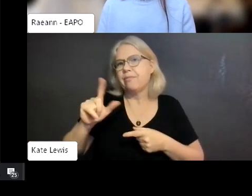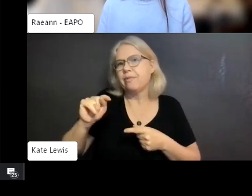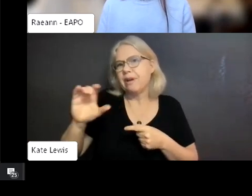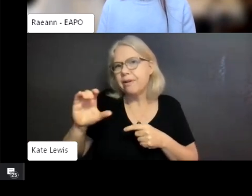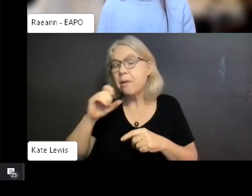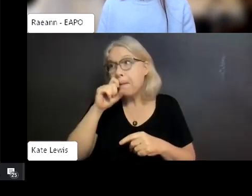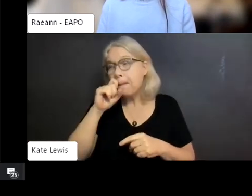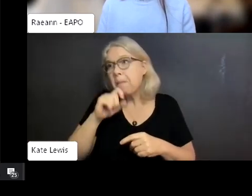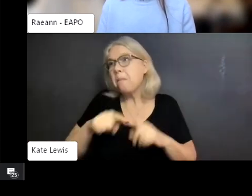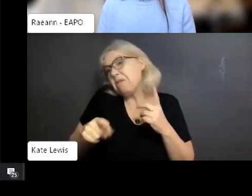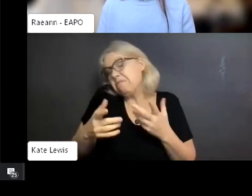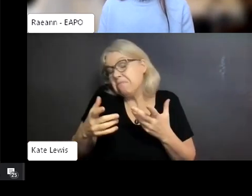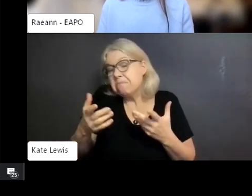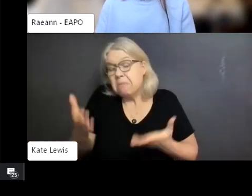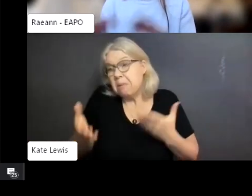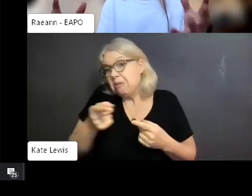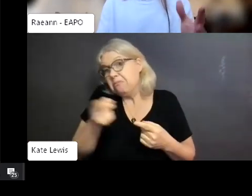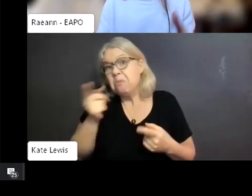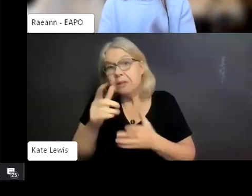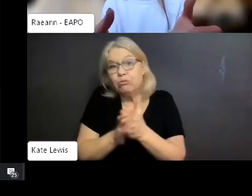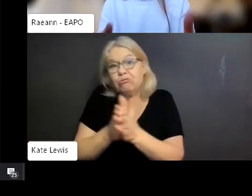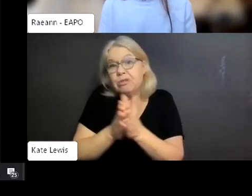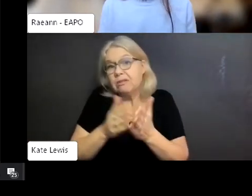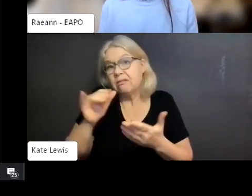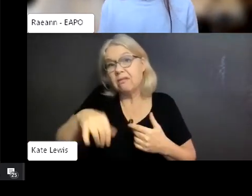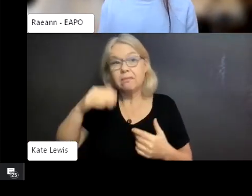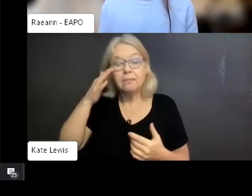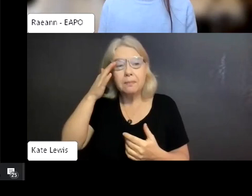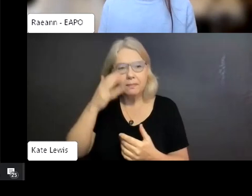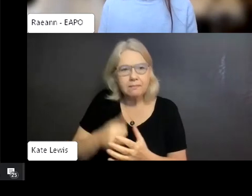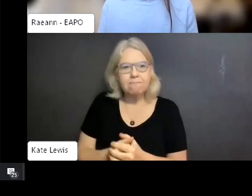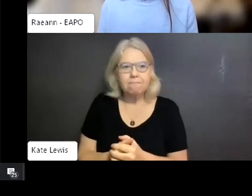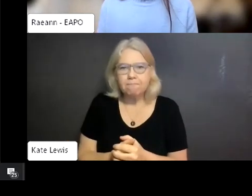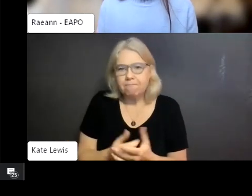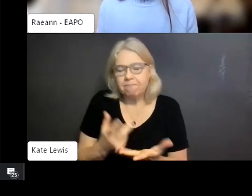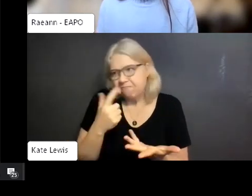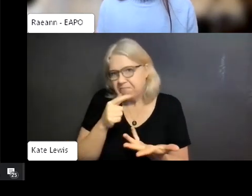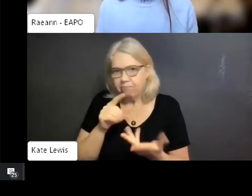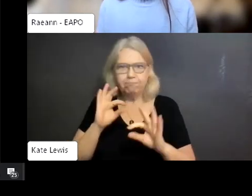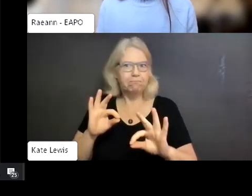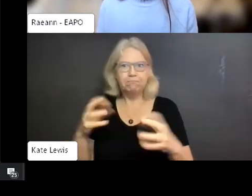information, and it may just sort of works collaboratively with the work that you're doing here.